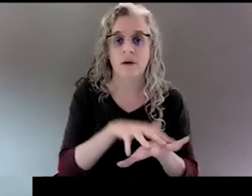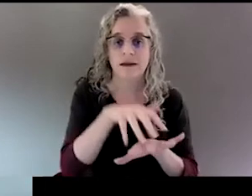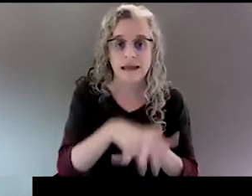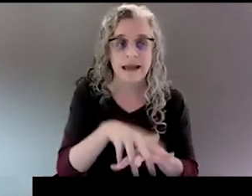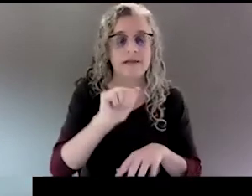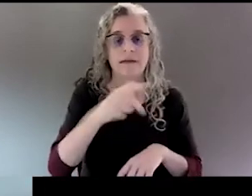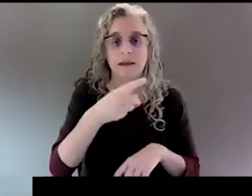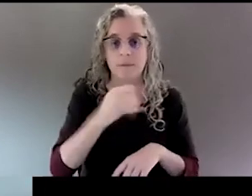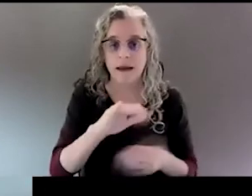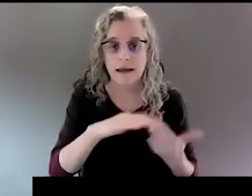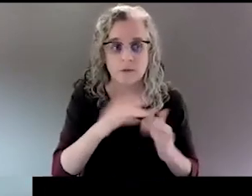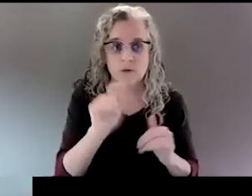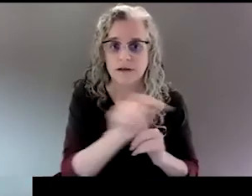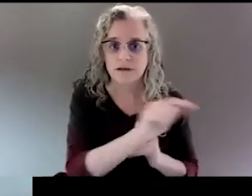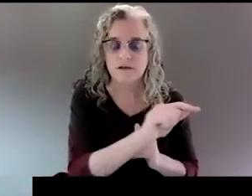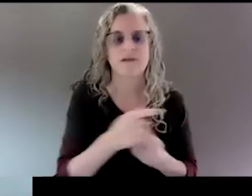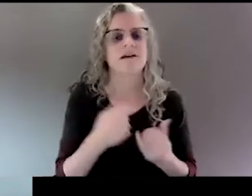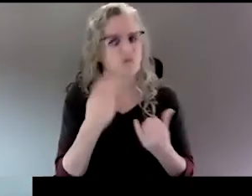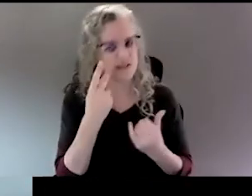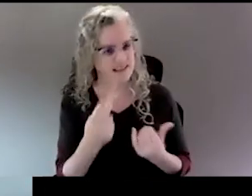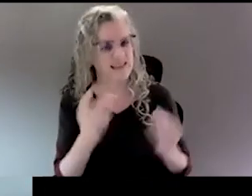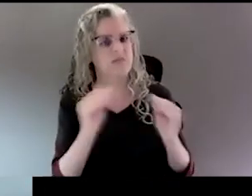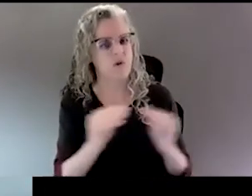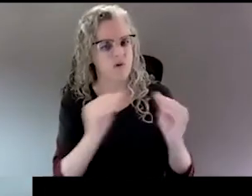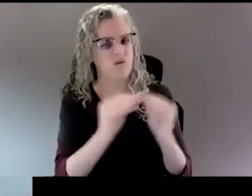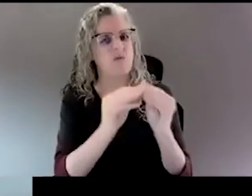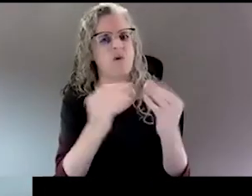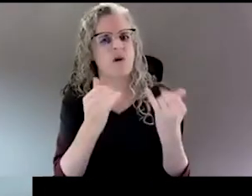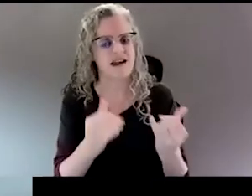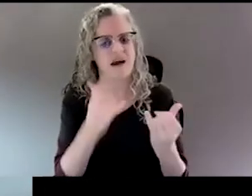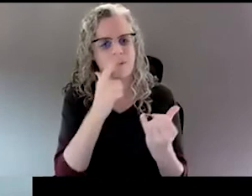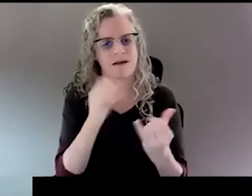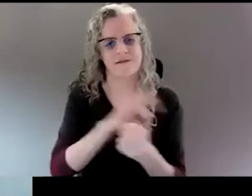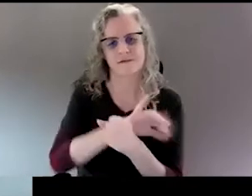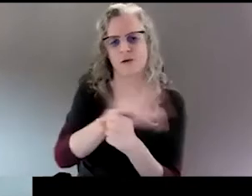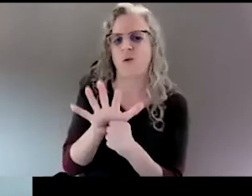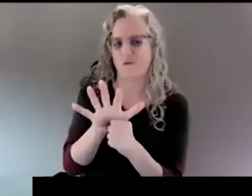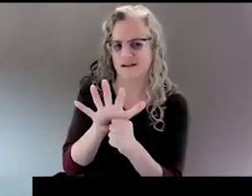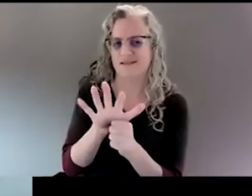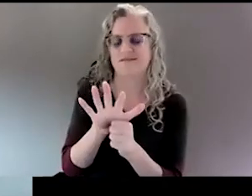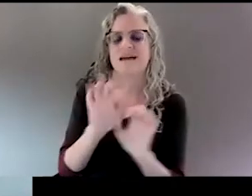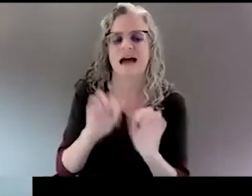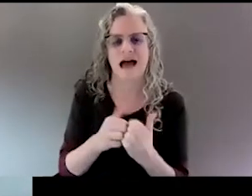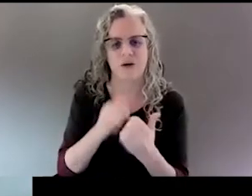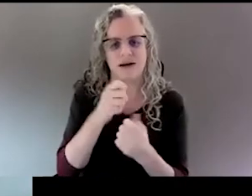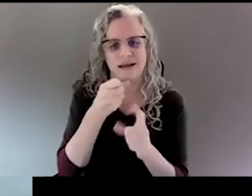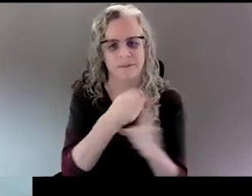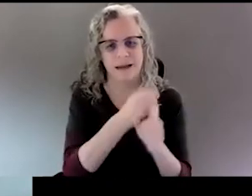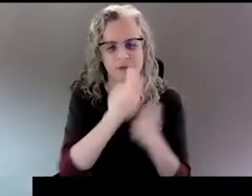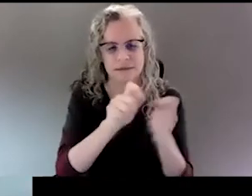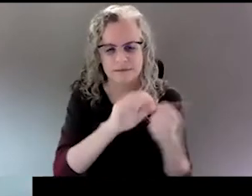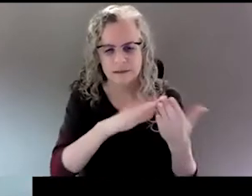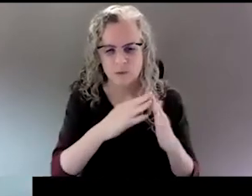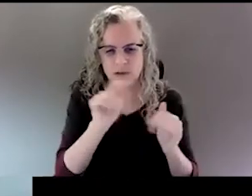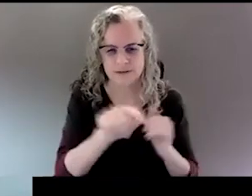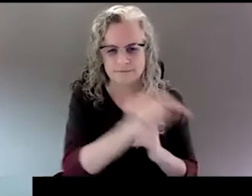see that now more than ever in the way that COVID is impacting our communities. We have in the Latinx